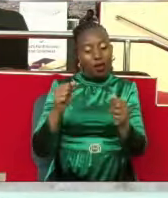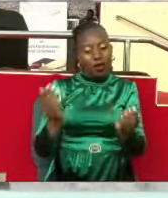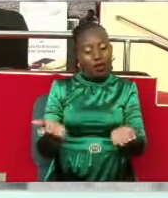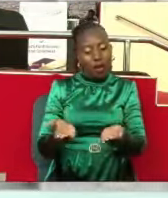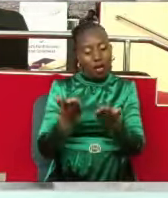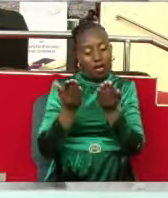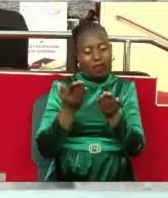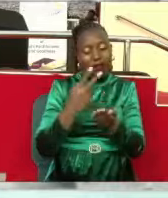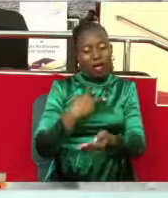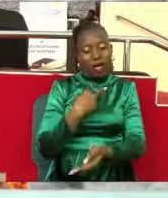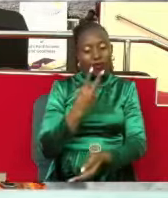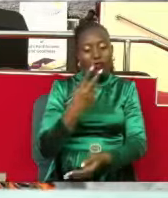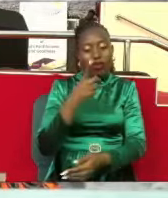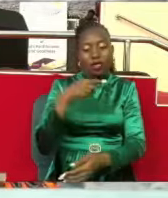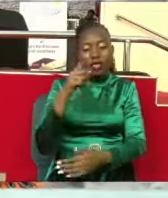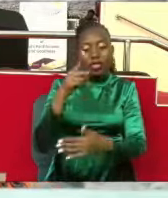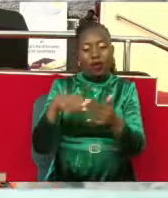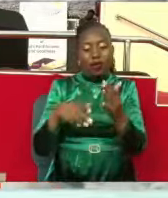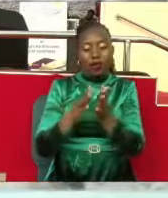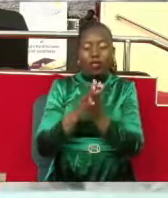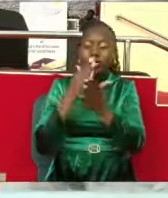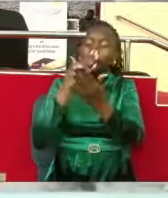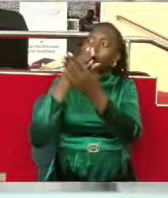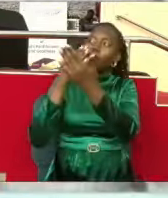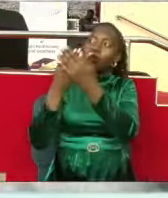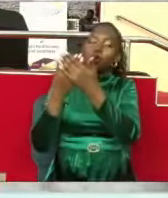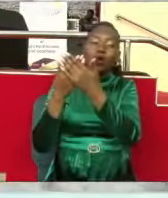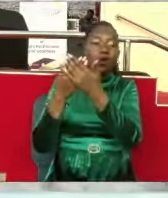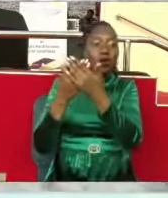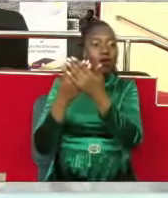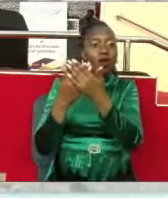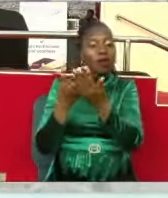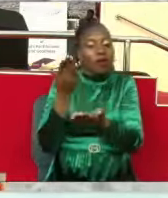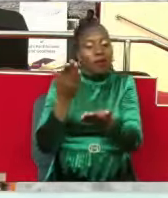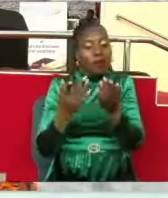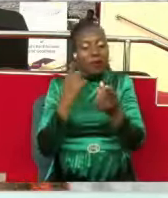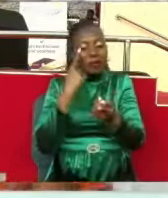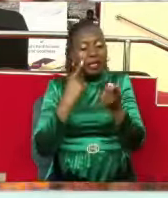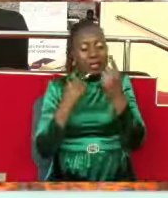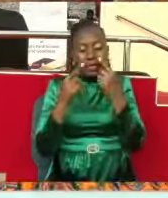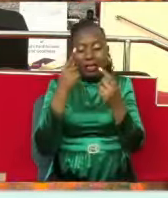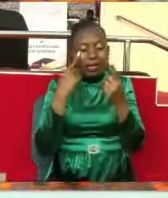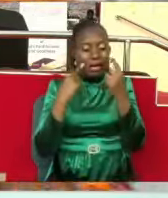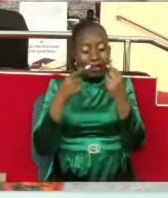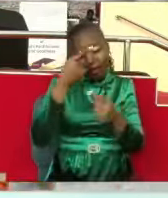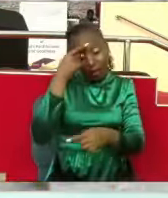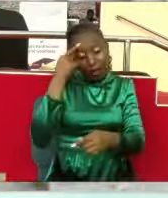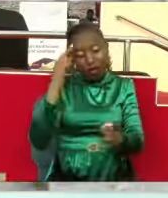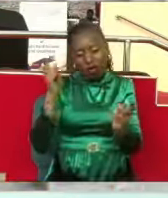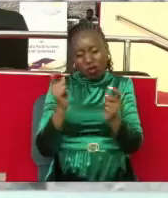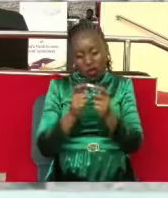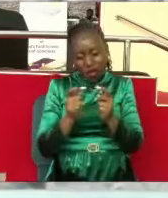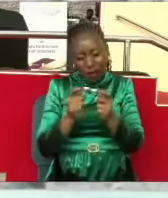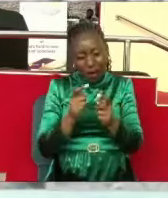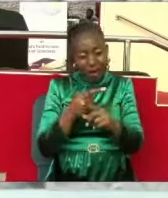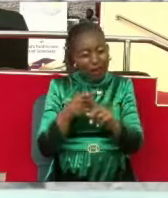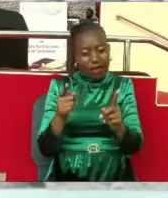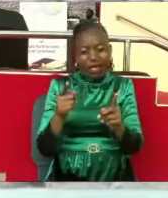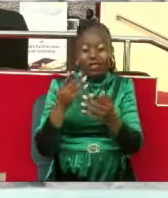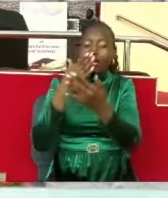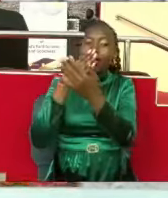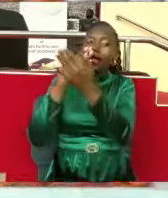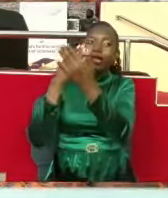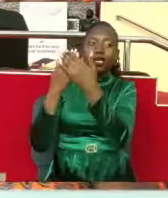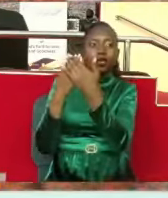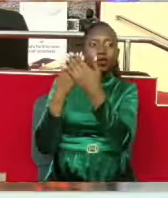thank you, Lord. Naweza inua sauti yangu na niseme asante Bwana. My tears could be flowing because of the pain, but thank you, Lord. Naweza kuwa na machozi lakini